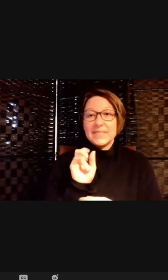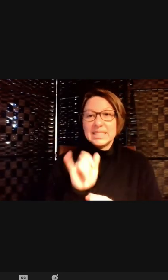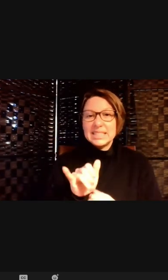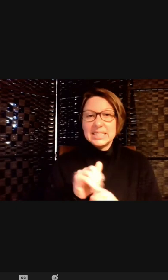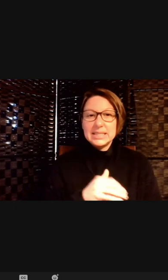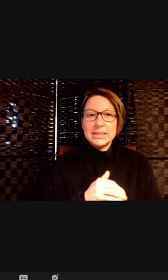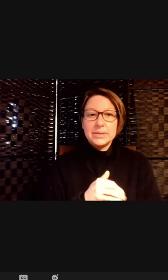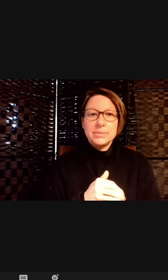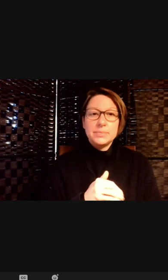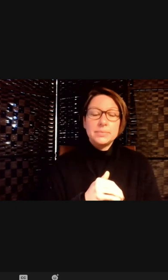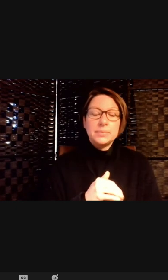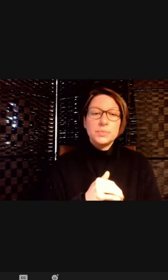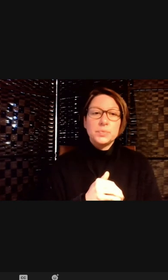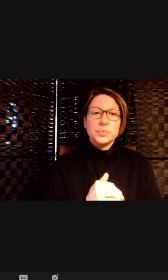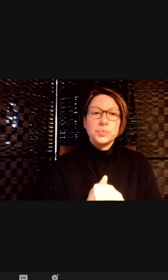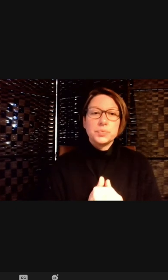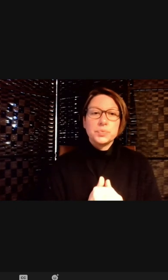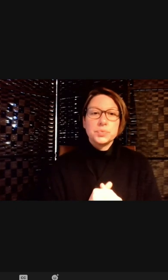though